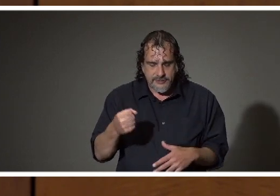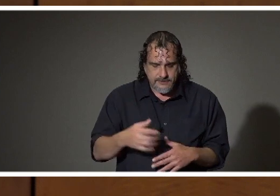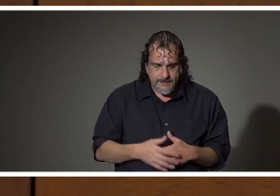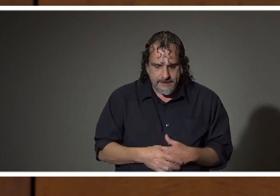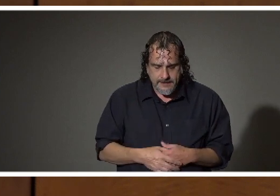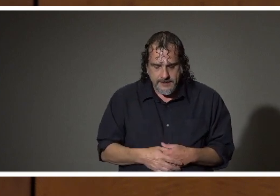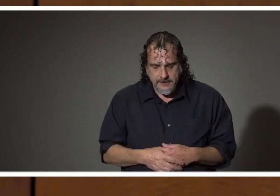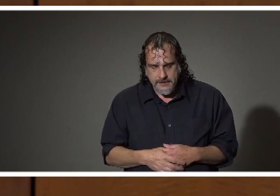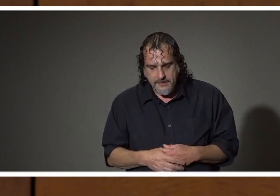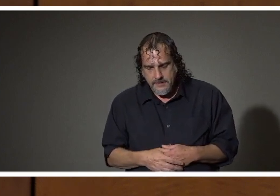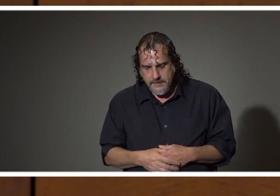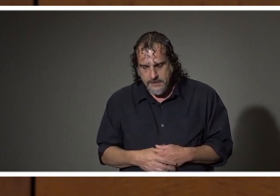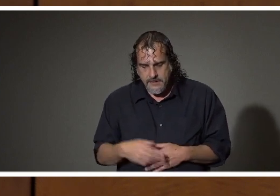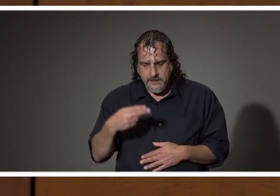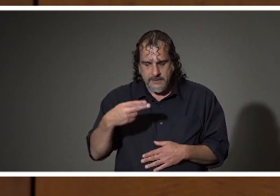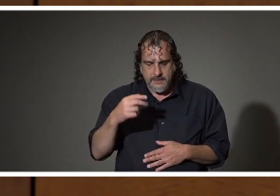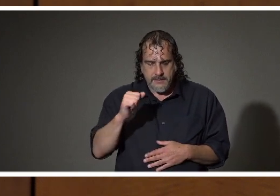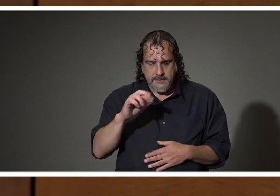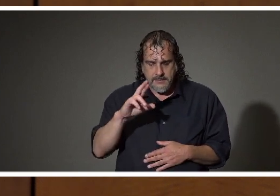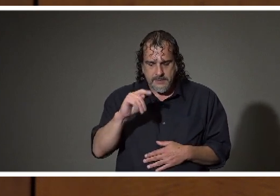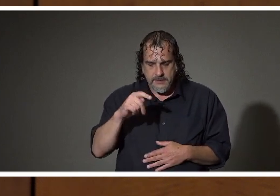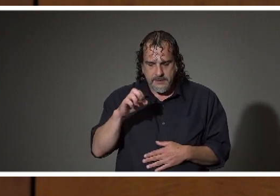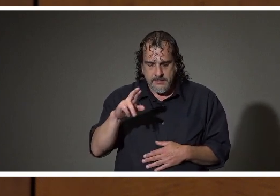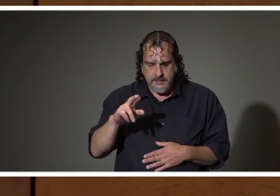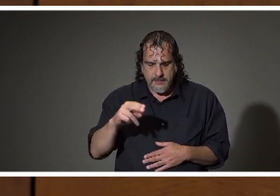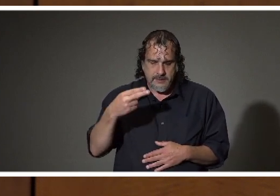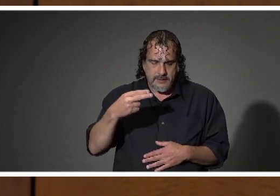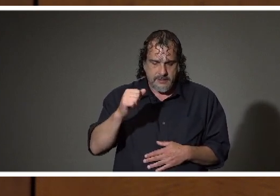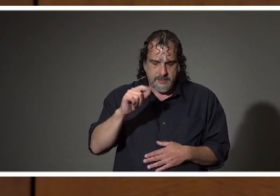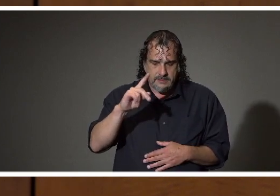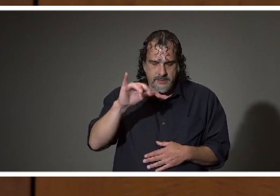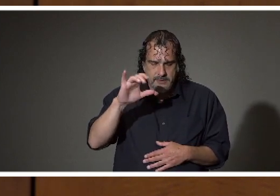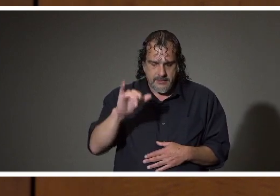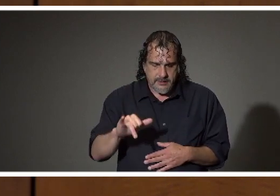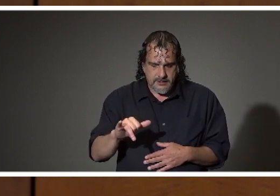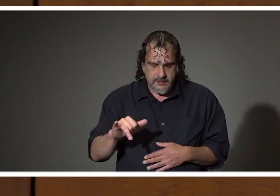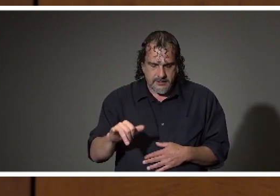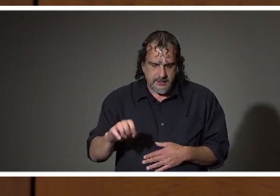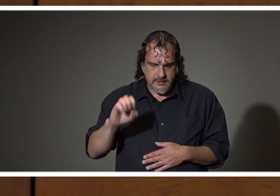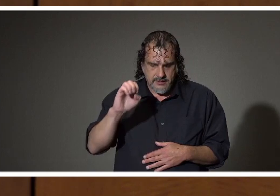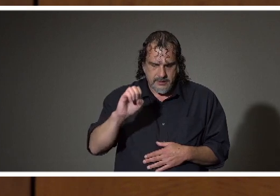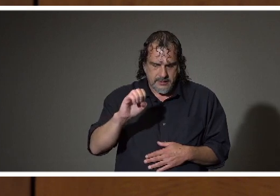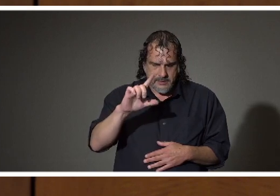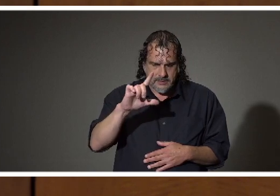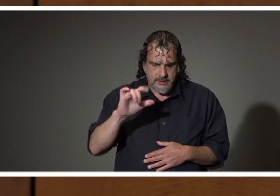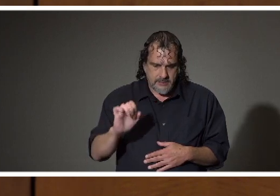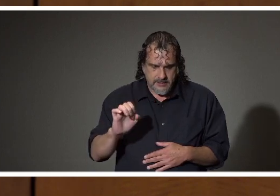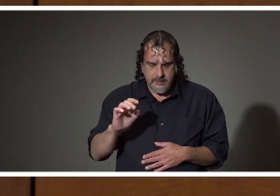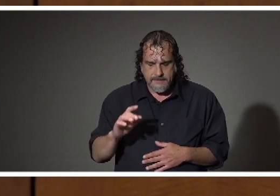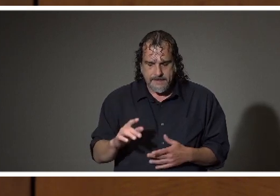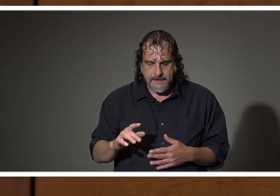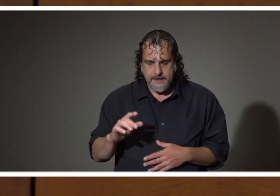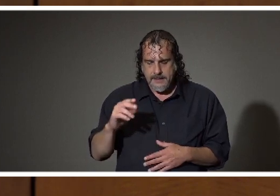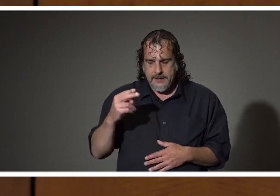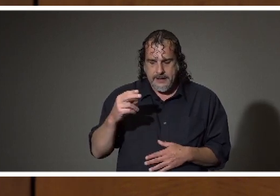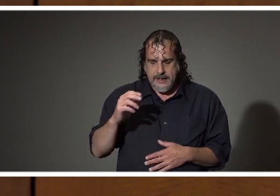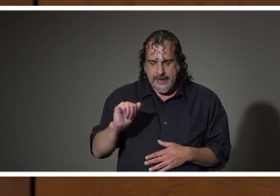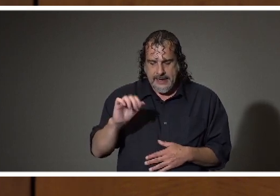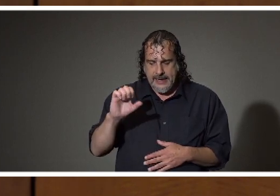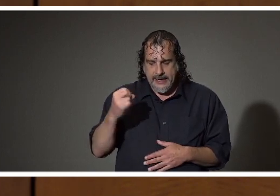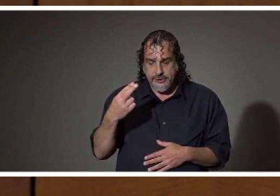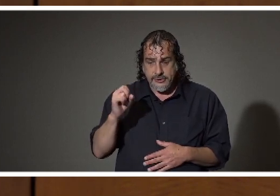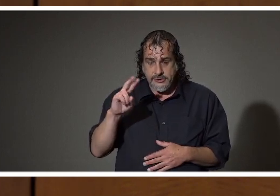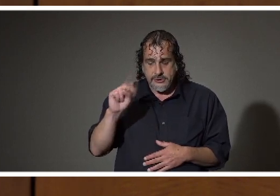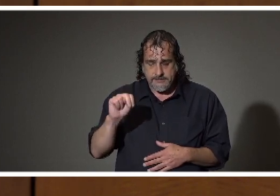birthday to Harper Davis and Haley Ross and Elle Robertson and Ashton Curry.